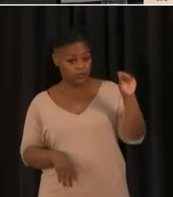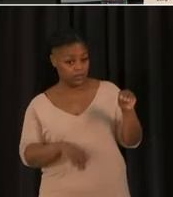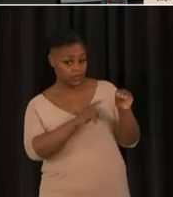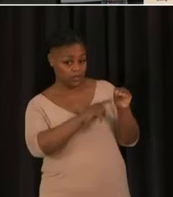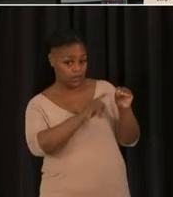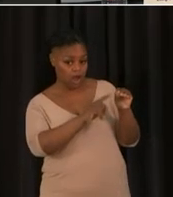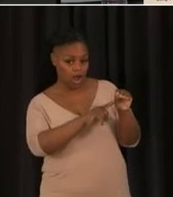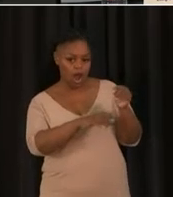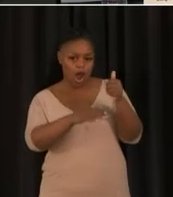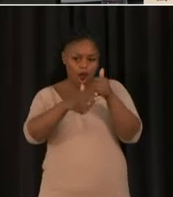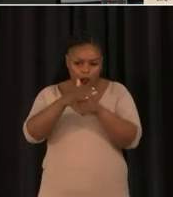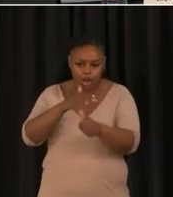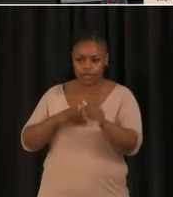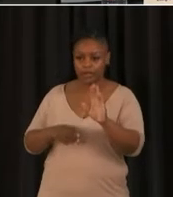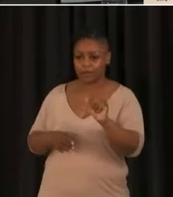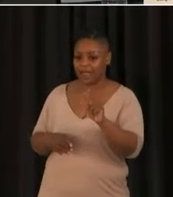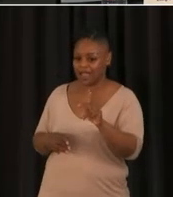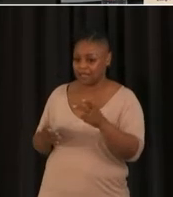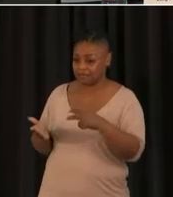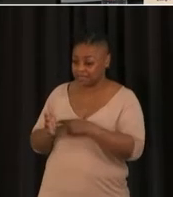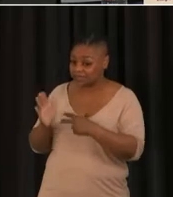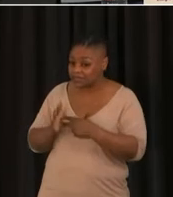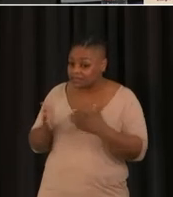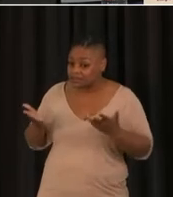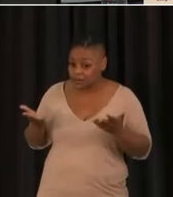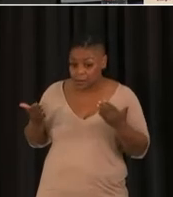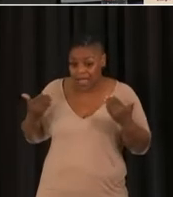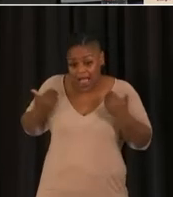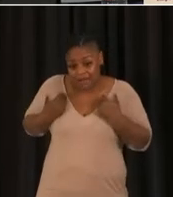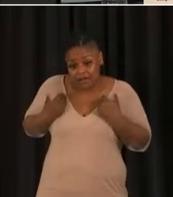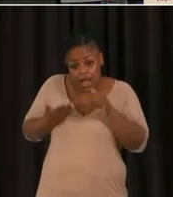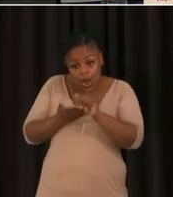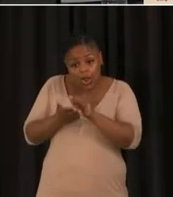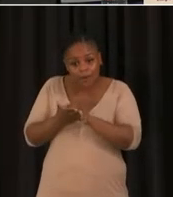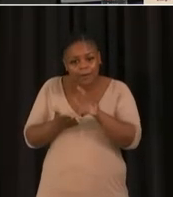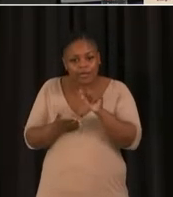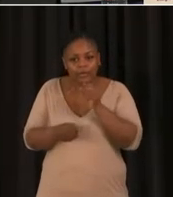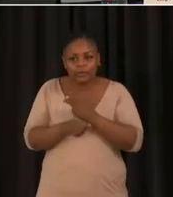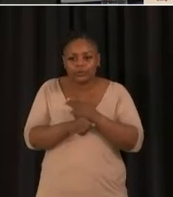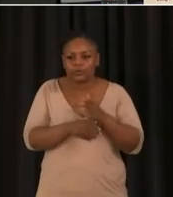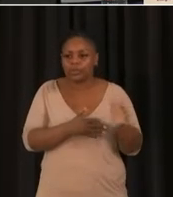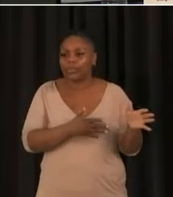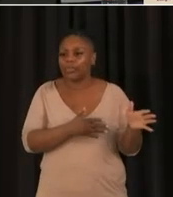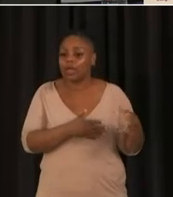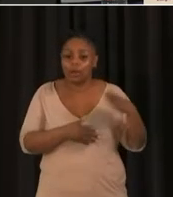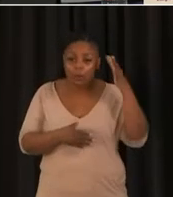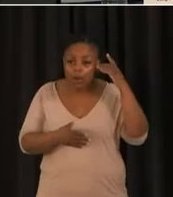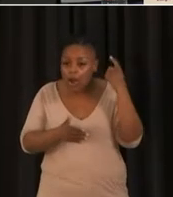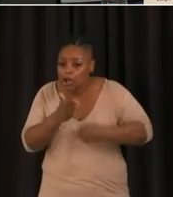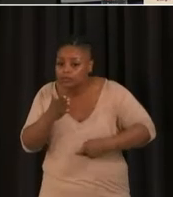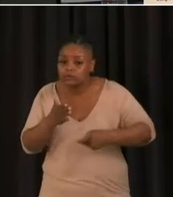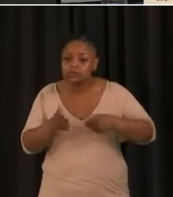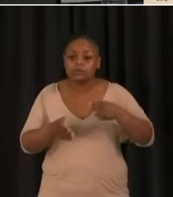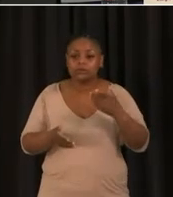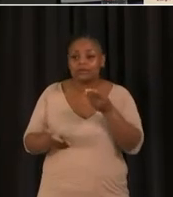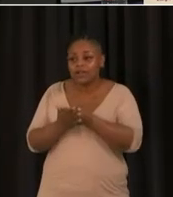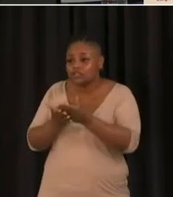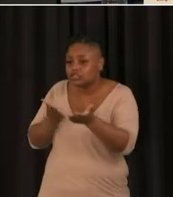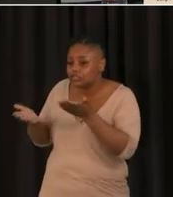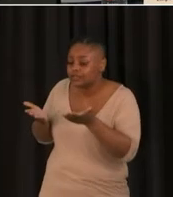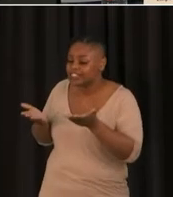finances. We really want to break the cycle of unbanked and underbanked individuals in the District of Columbia.